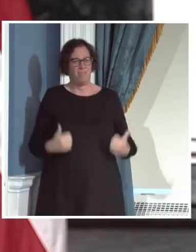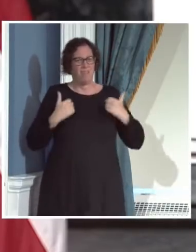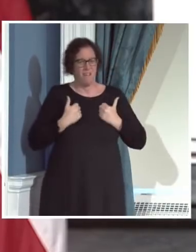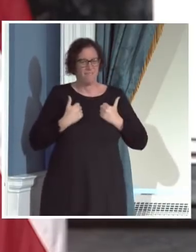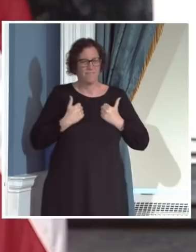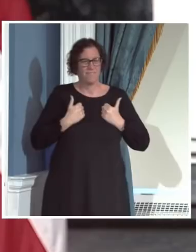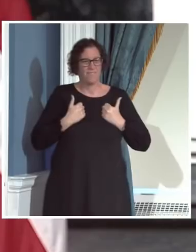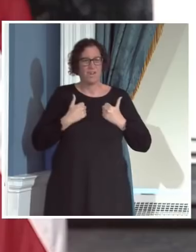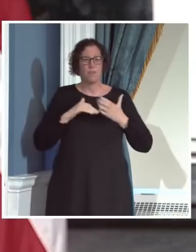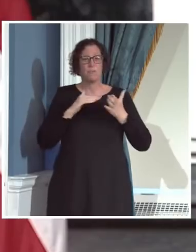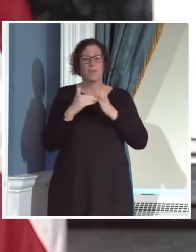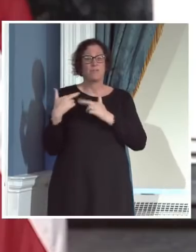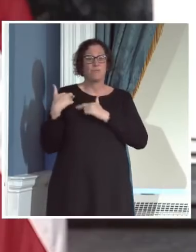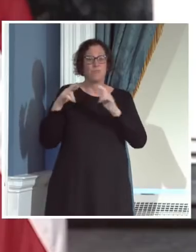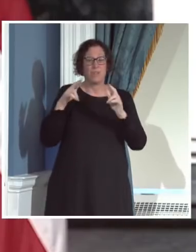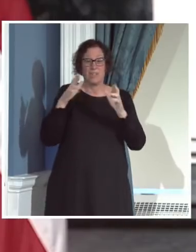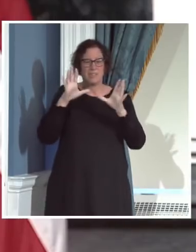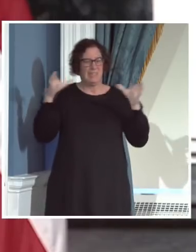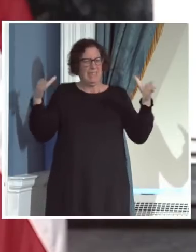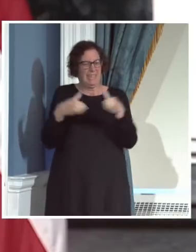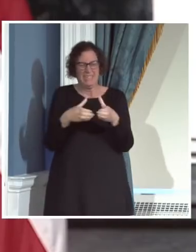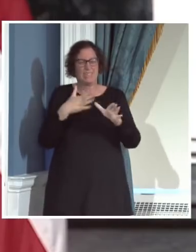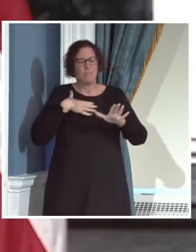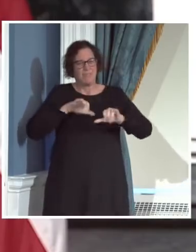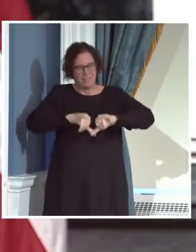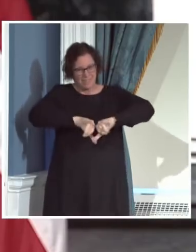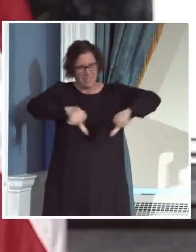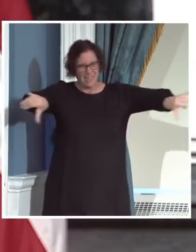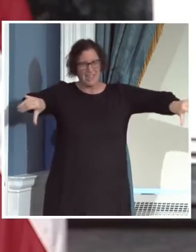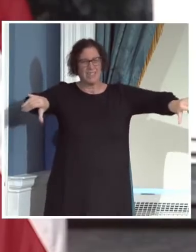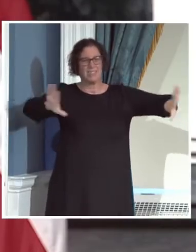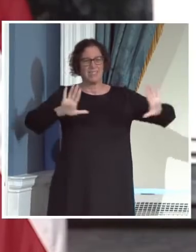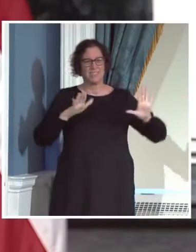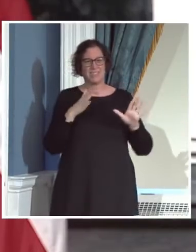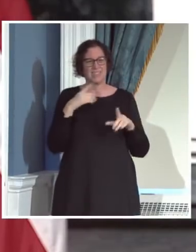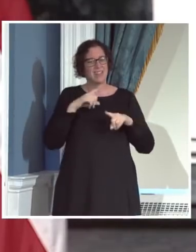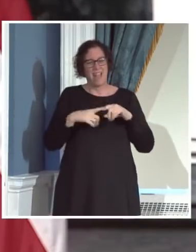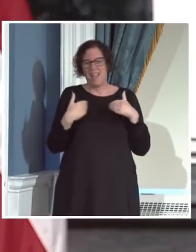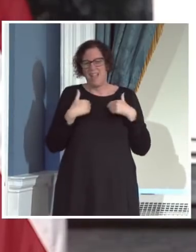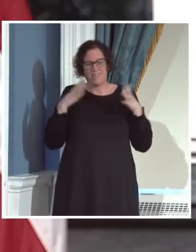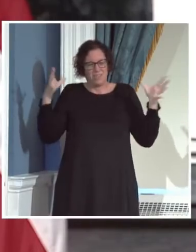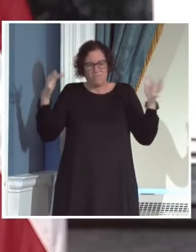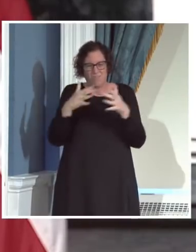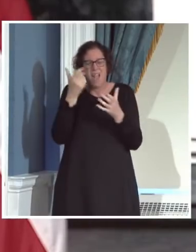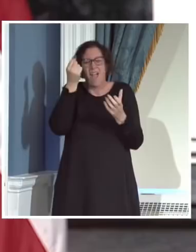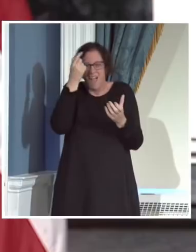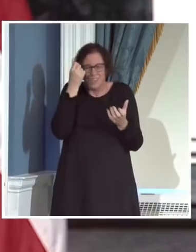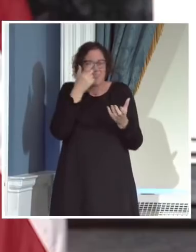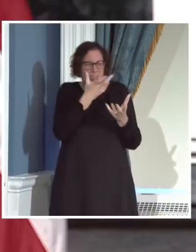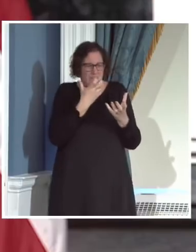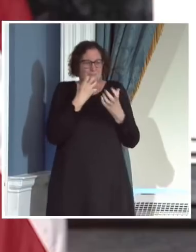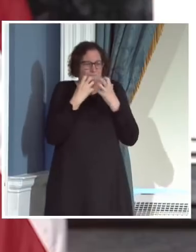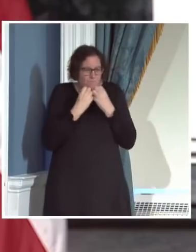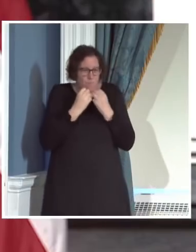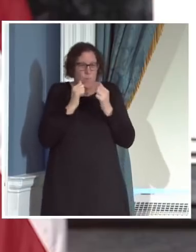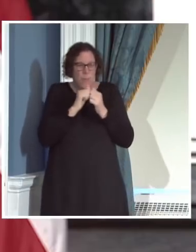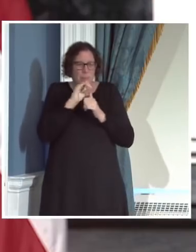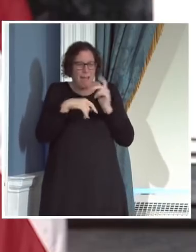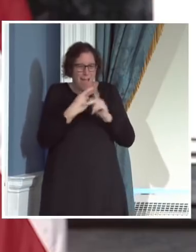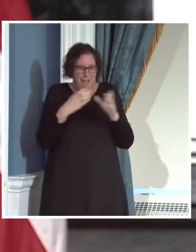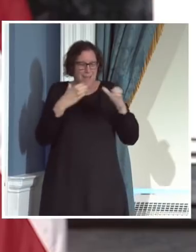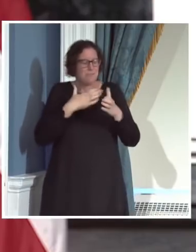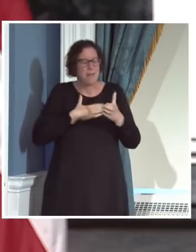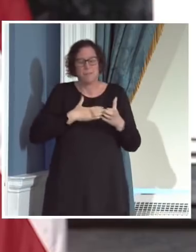is particularly painful at this time of year for folks who cherish their faith and look forward to these holidays and their moments